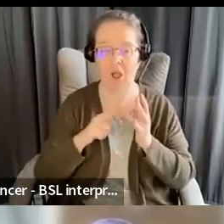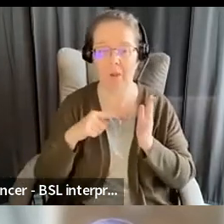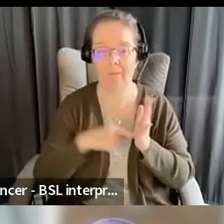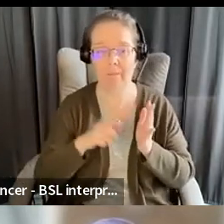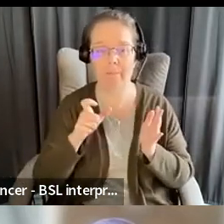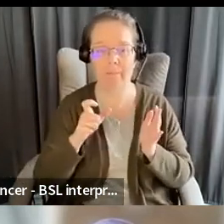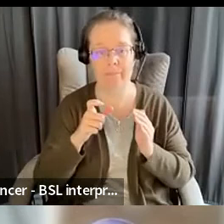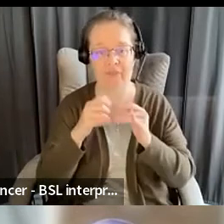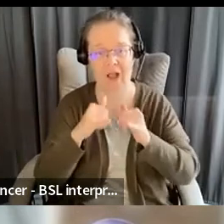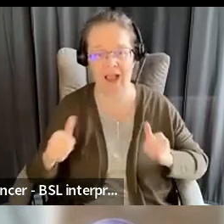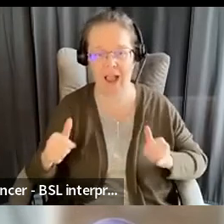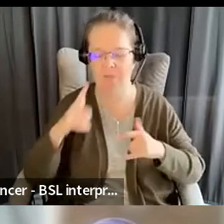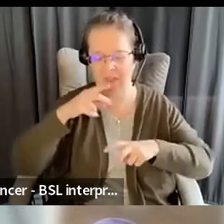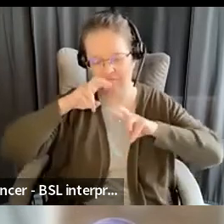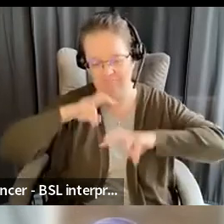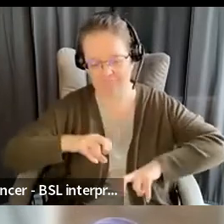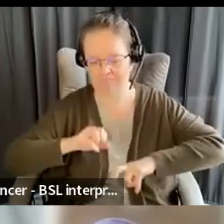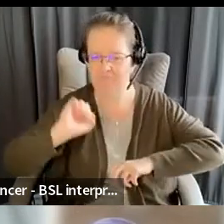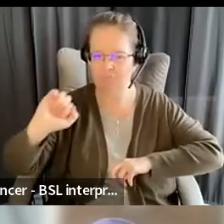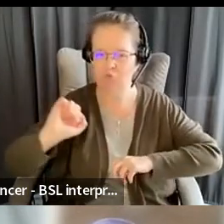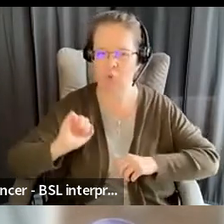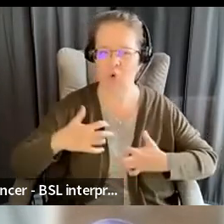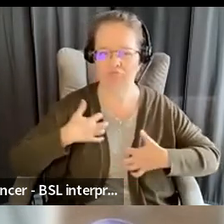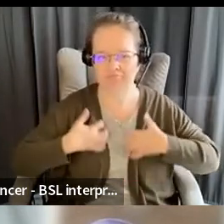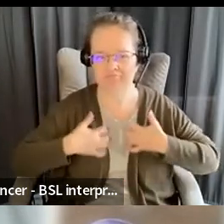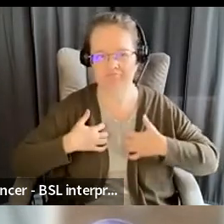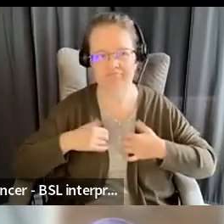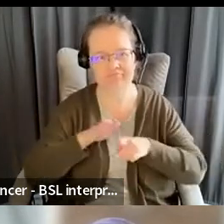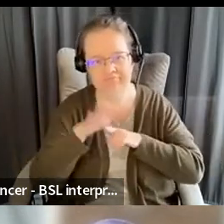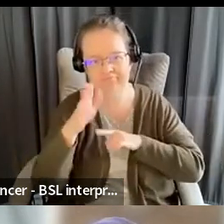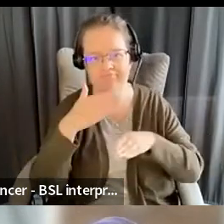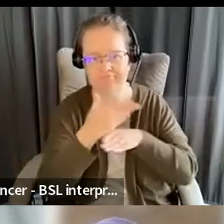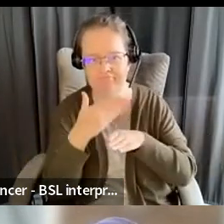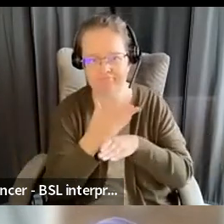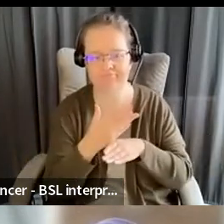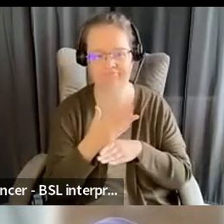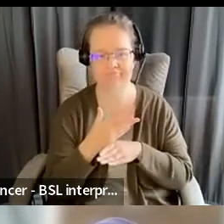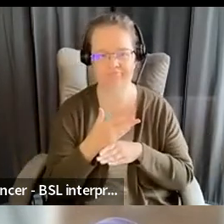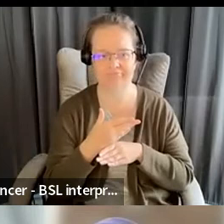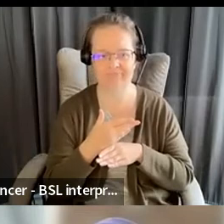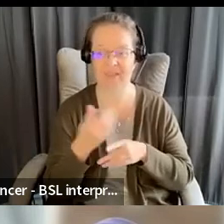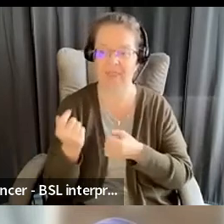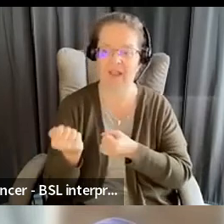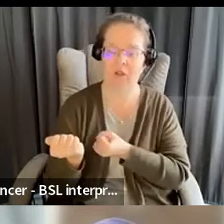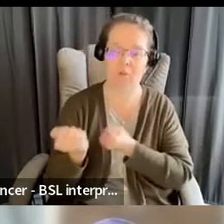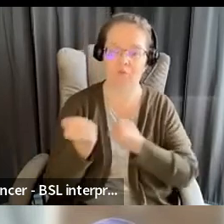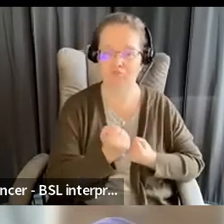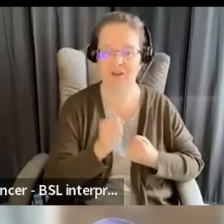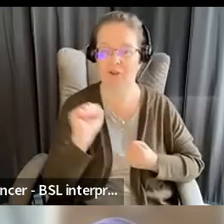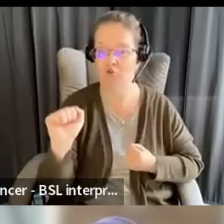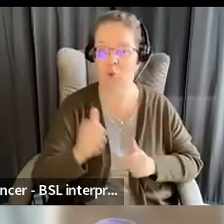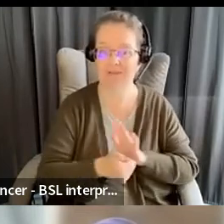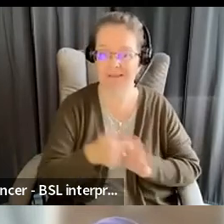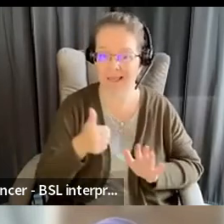your aspirations and you know, the broader things that you bring to role and just technical skills.